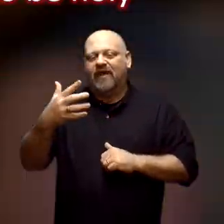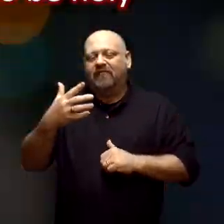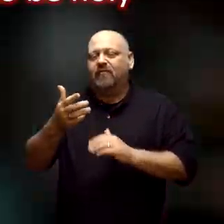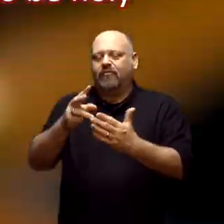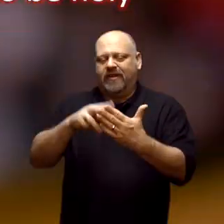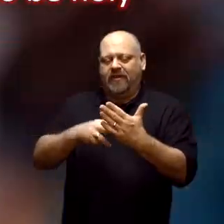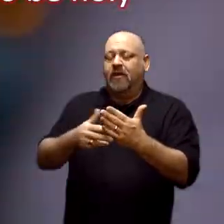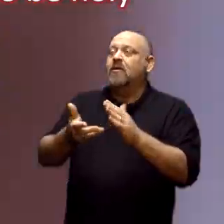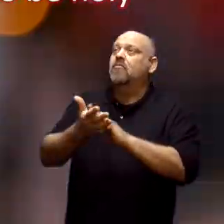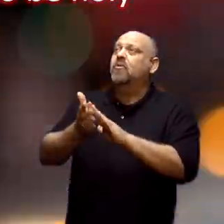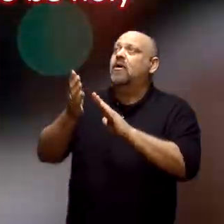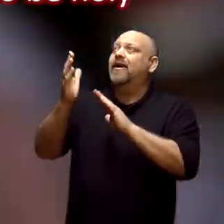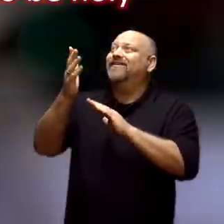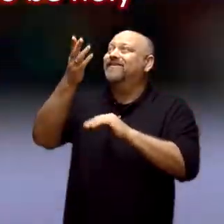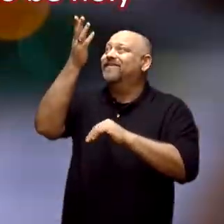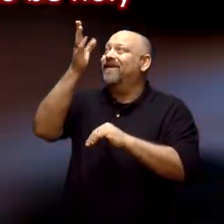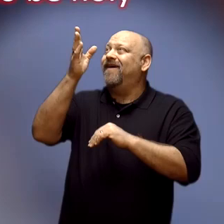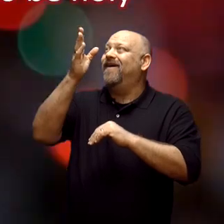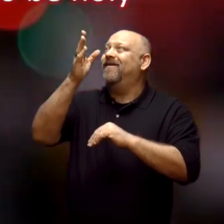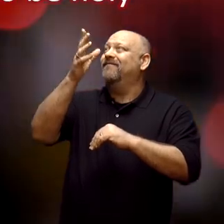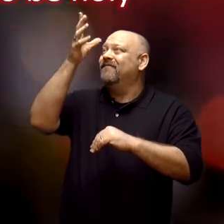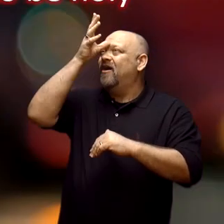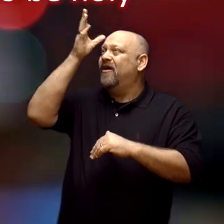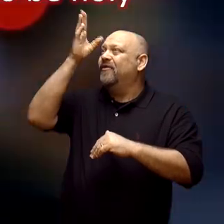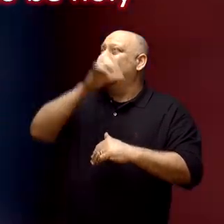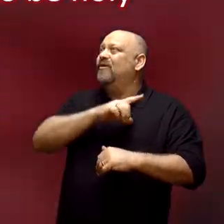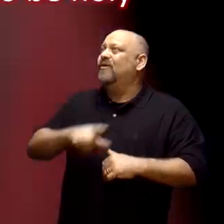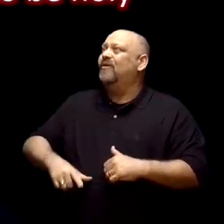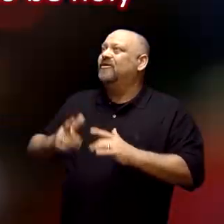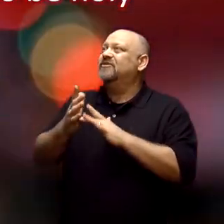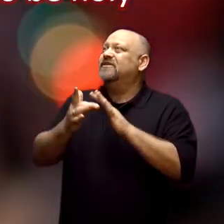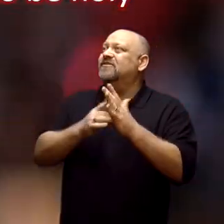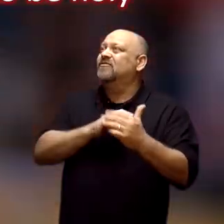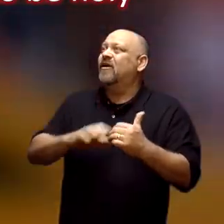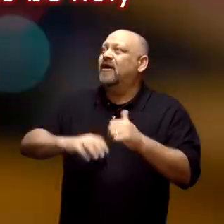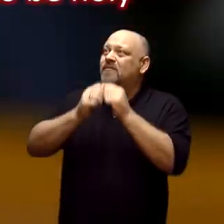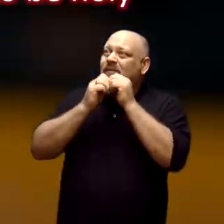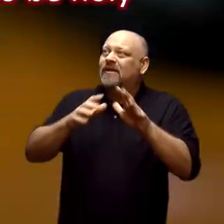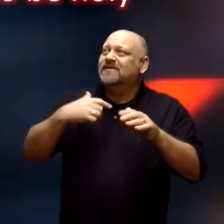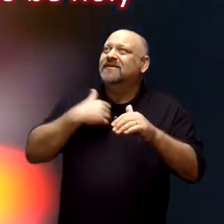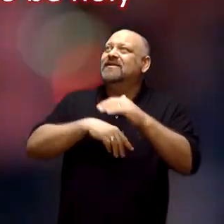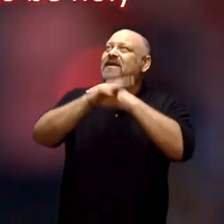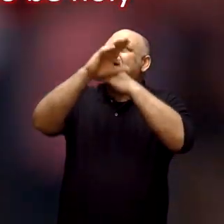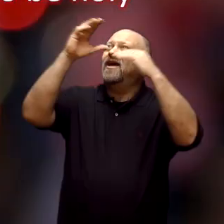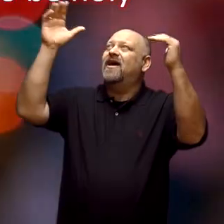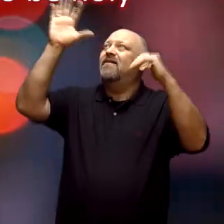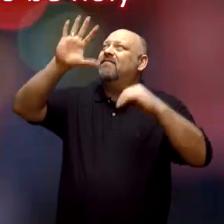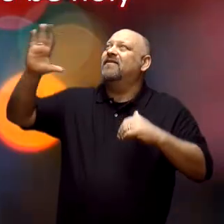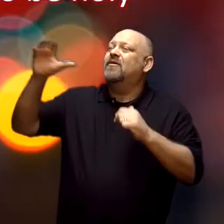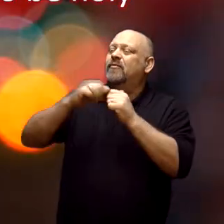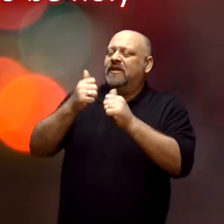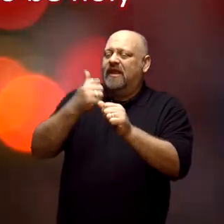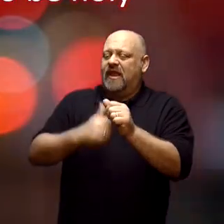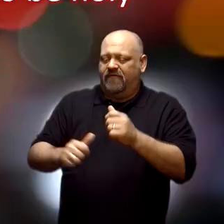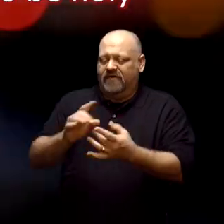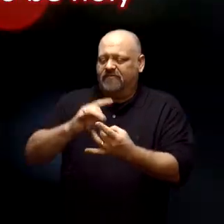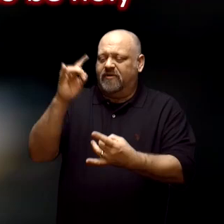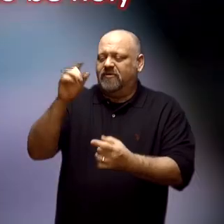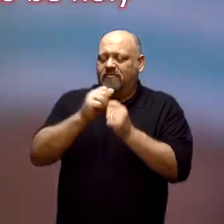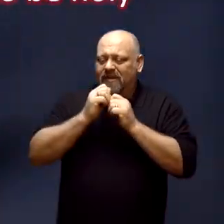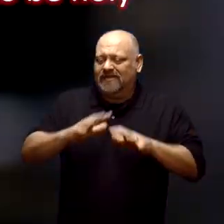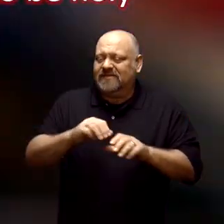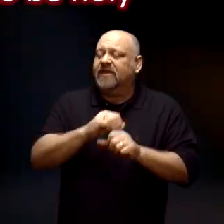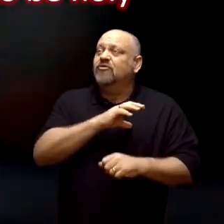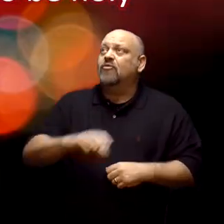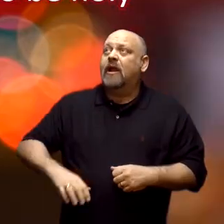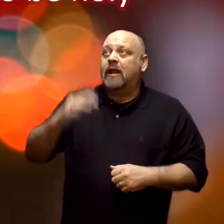and Father of our Lord Jesus Christ, who has blessed us in the heavenly realms with every spiritual blessing in Christ. For